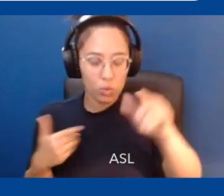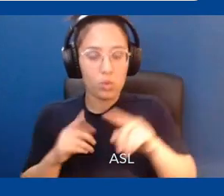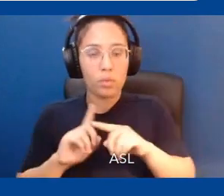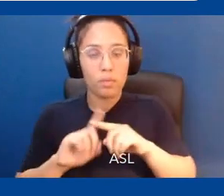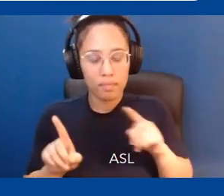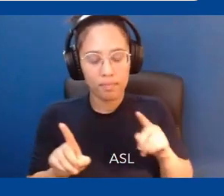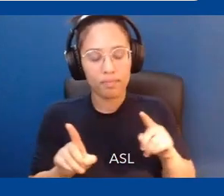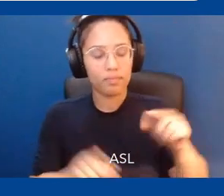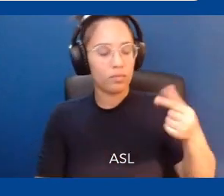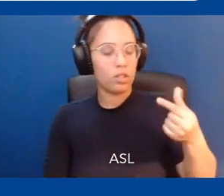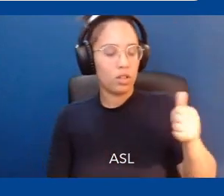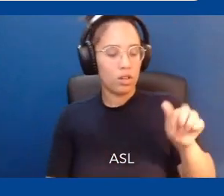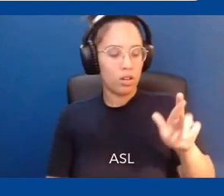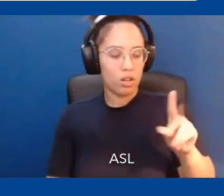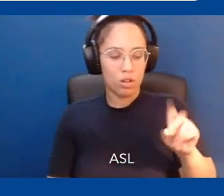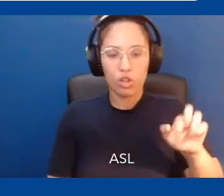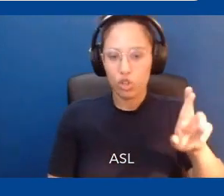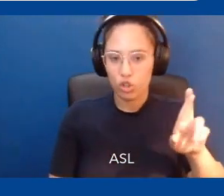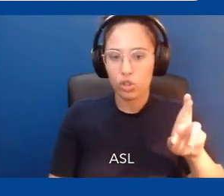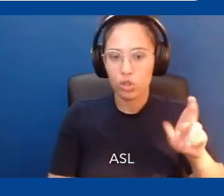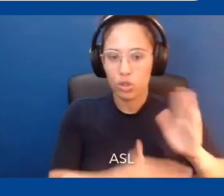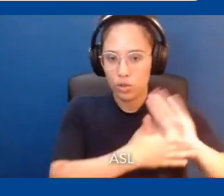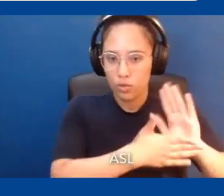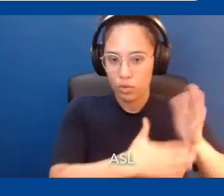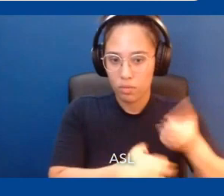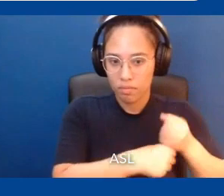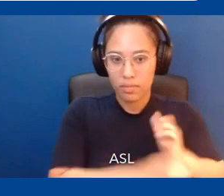arrangement, you could say, with the Peabody Museum, where